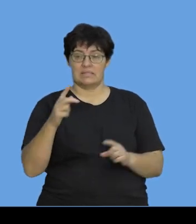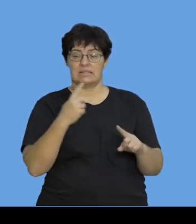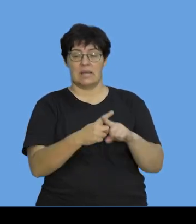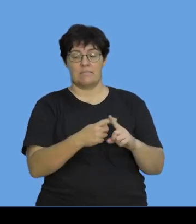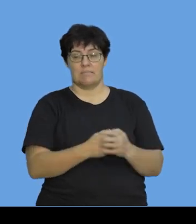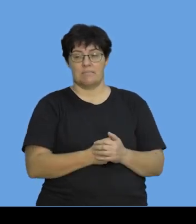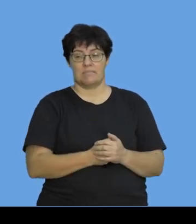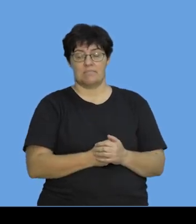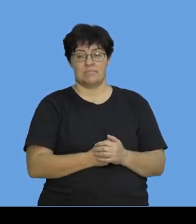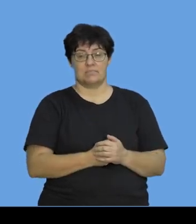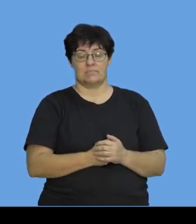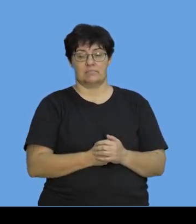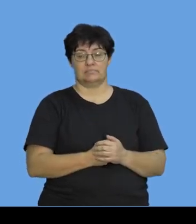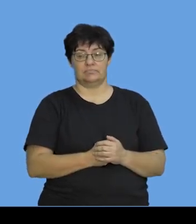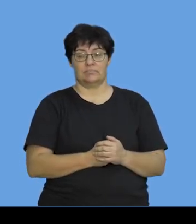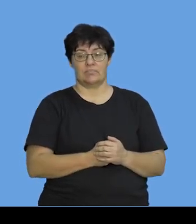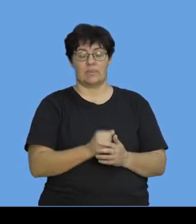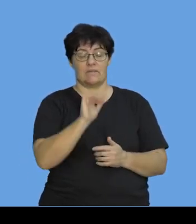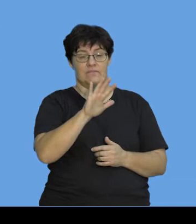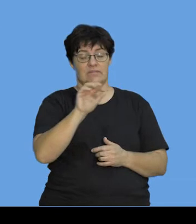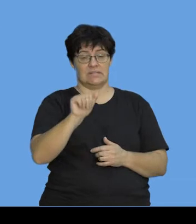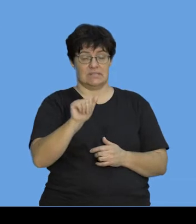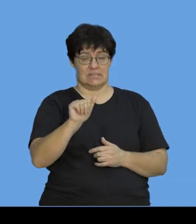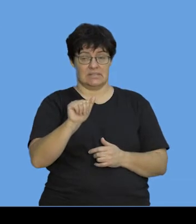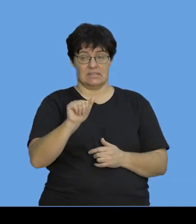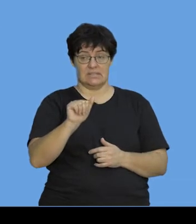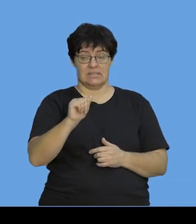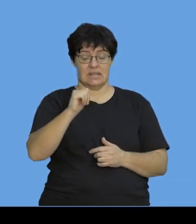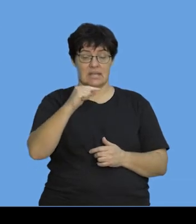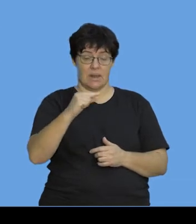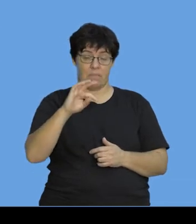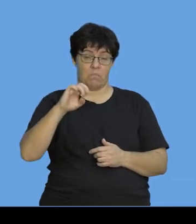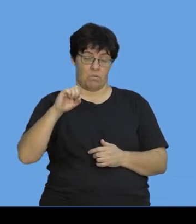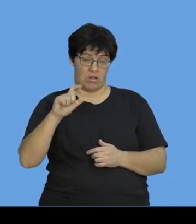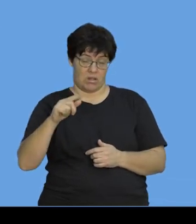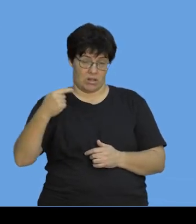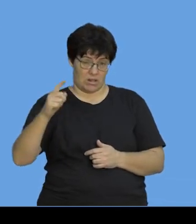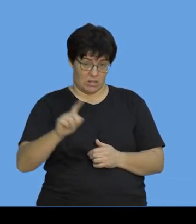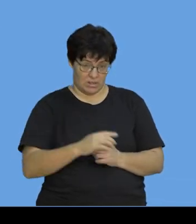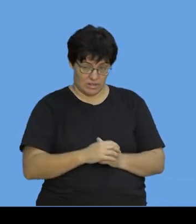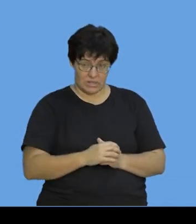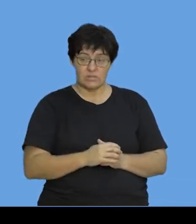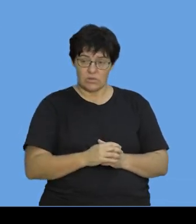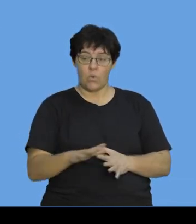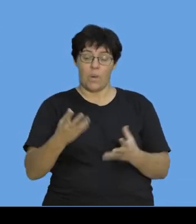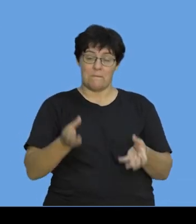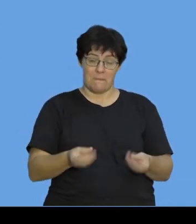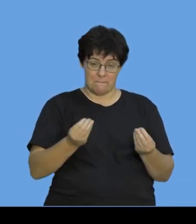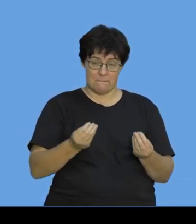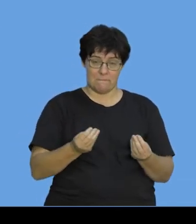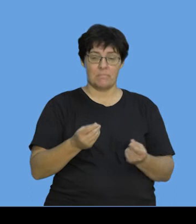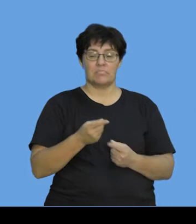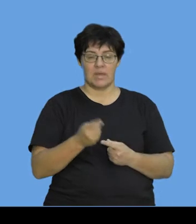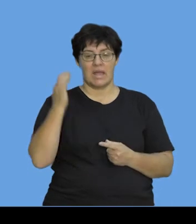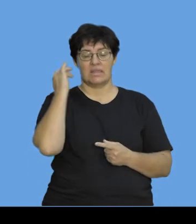by the molar mass, which is 56 grams per mole. So what we get here is the actual mass of iron that will be, the